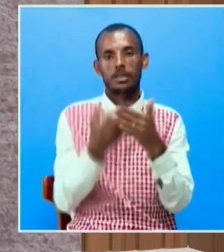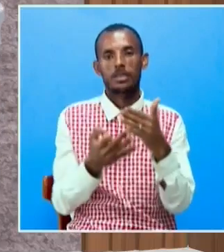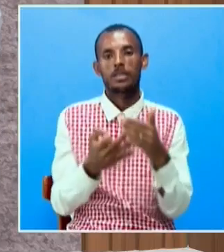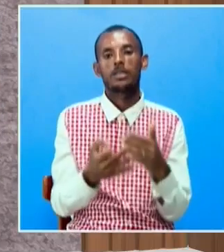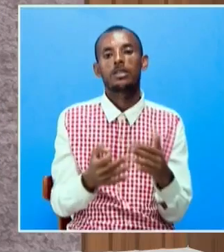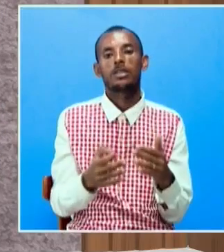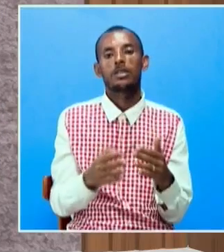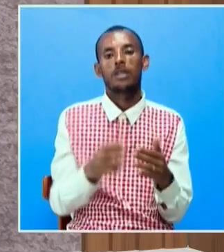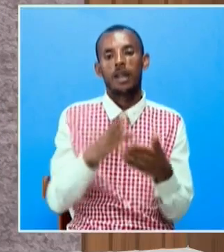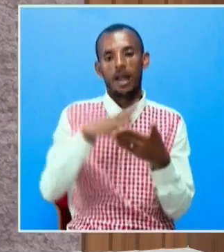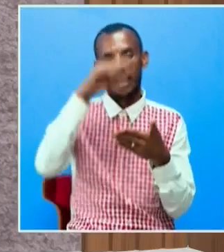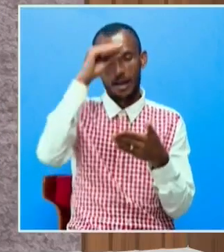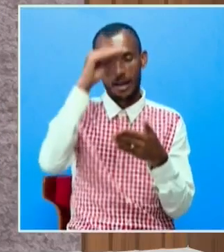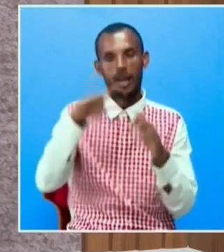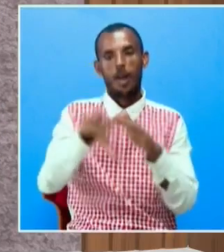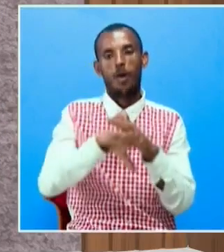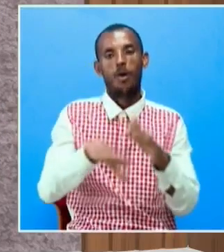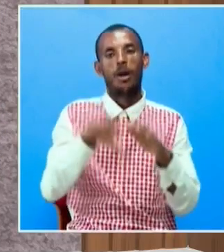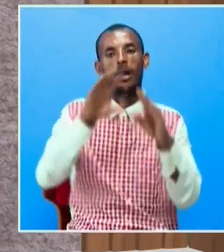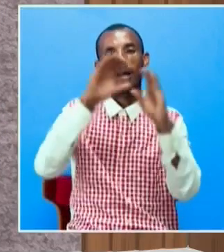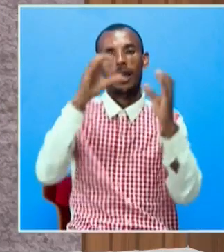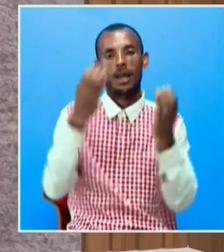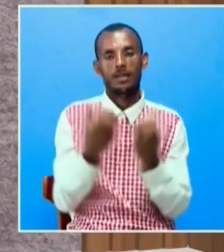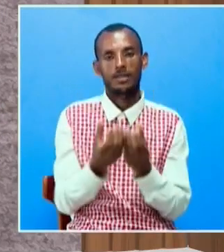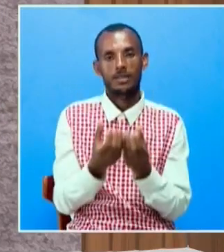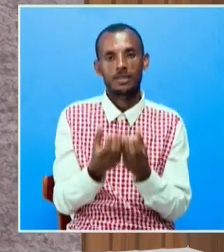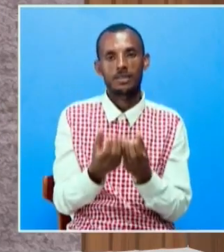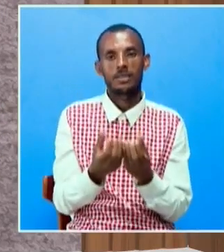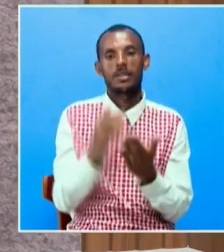you have learned in your lower grade lesson,